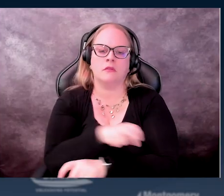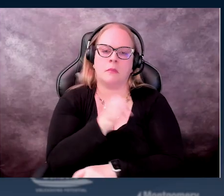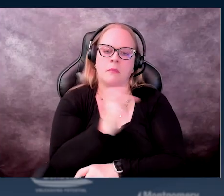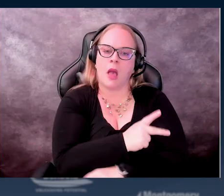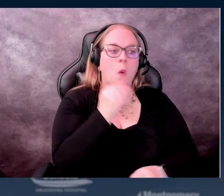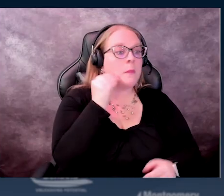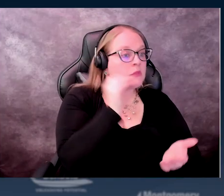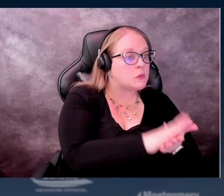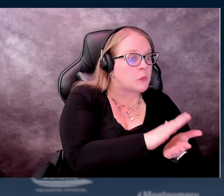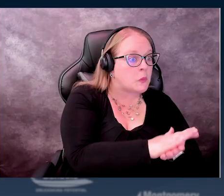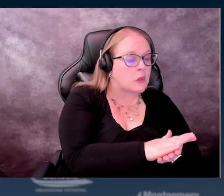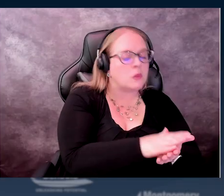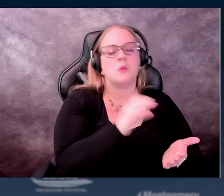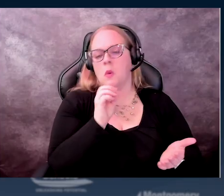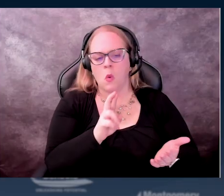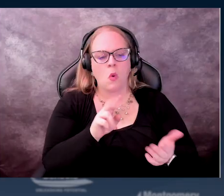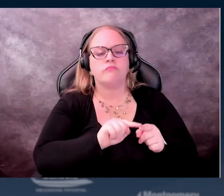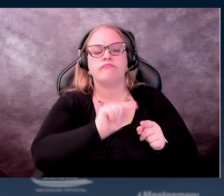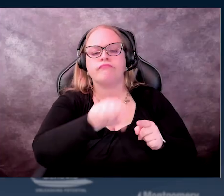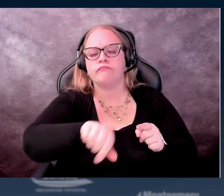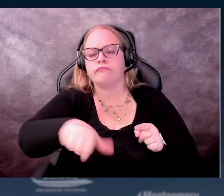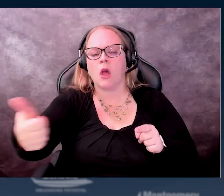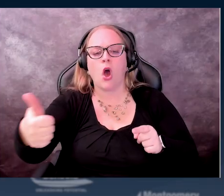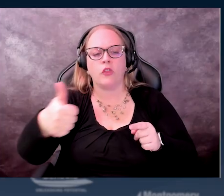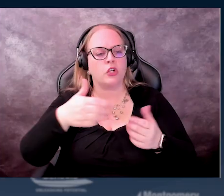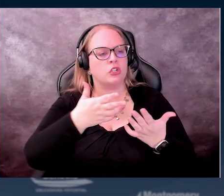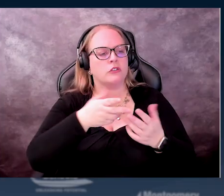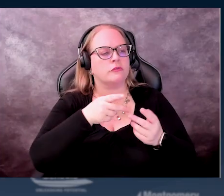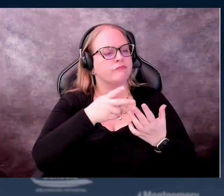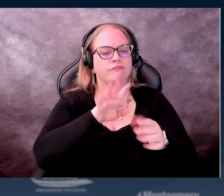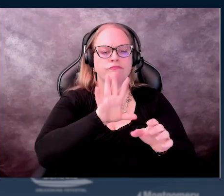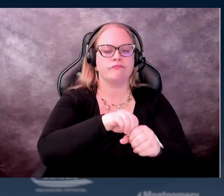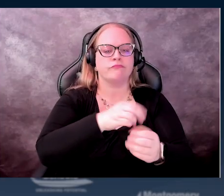another location. Again, all of these opportunities